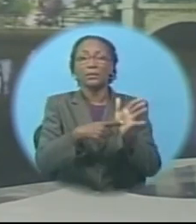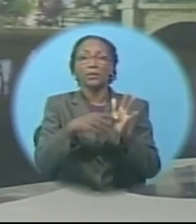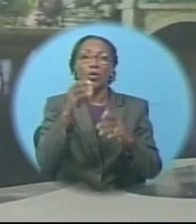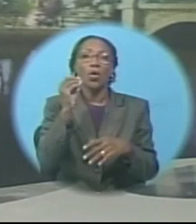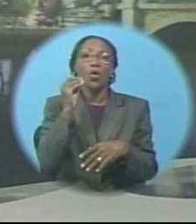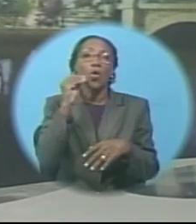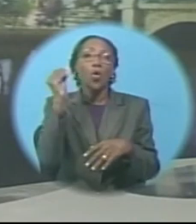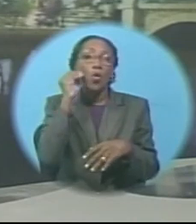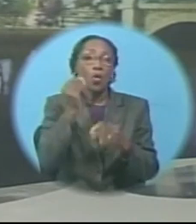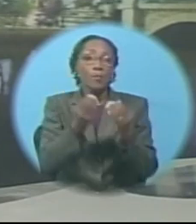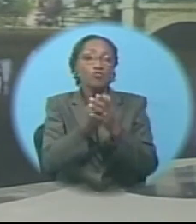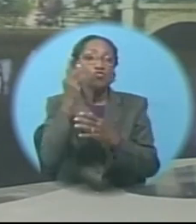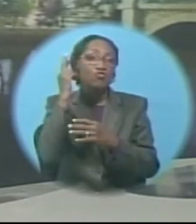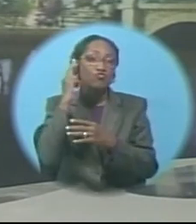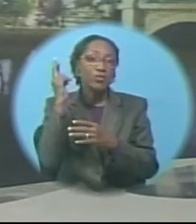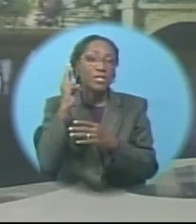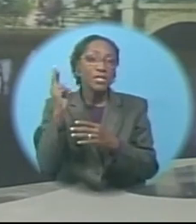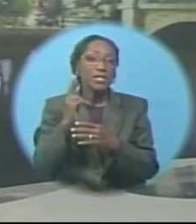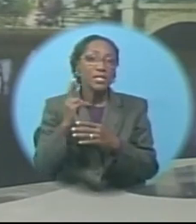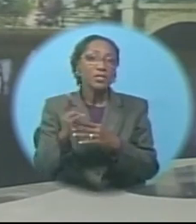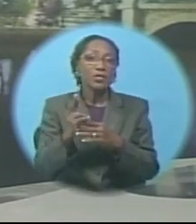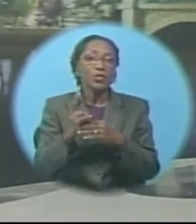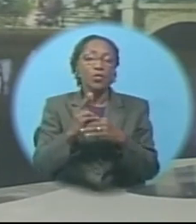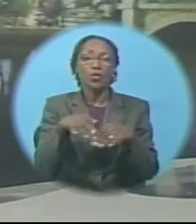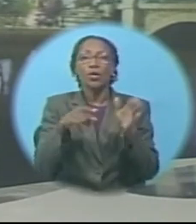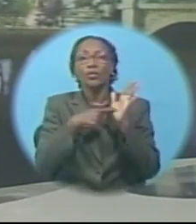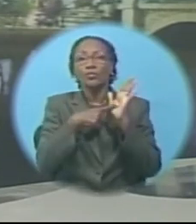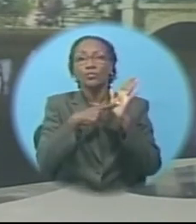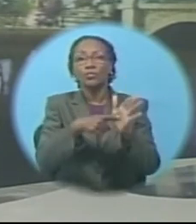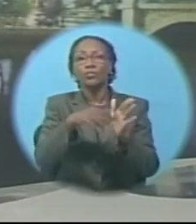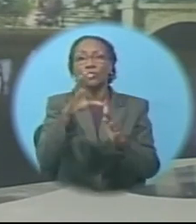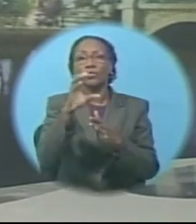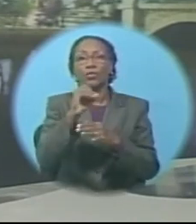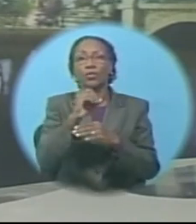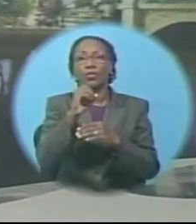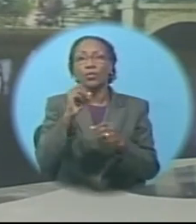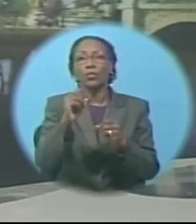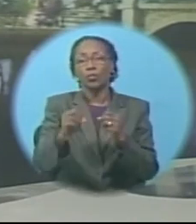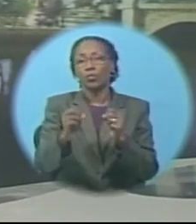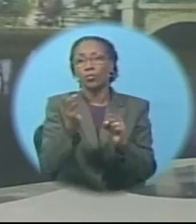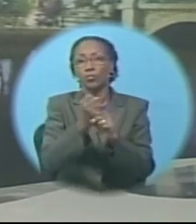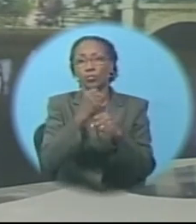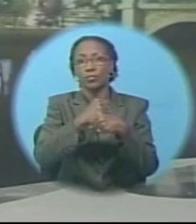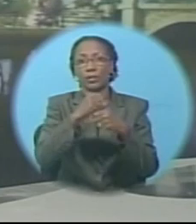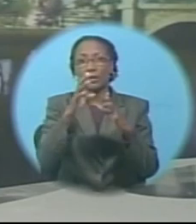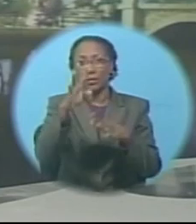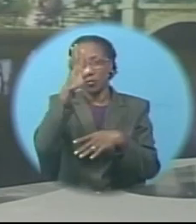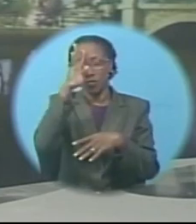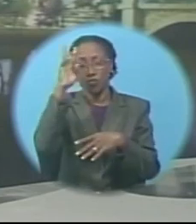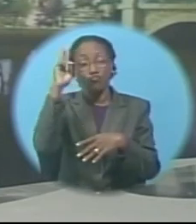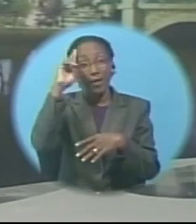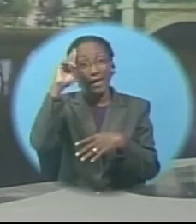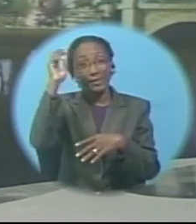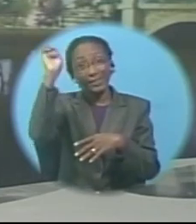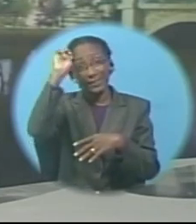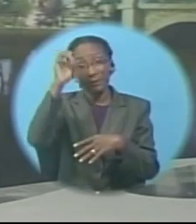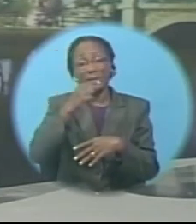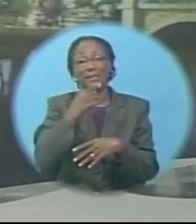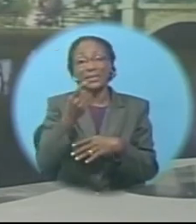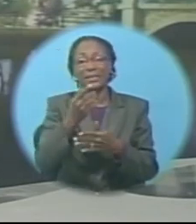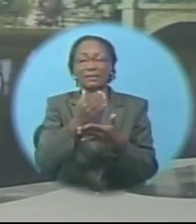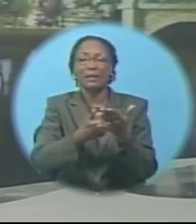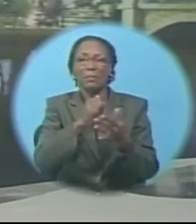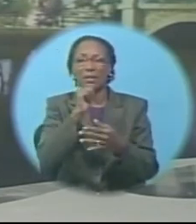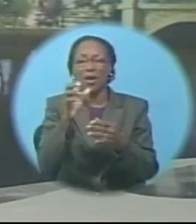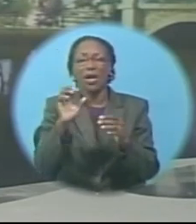an online station created to foster exposure. Co-founder Randy Eastman believes that some artists are not being given the same